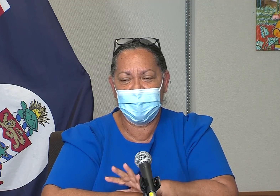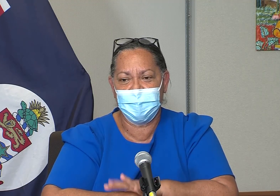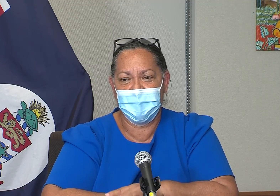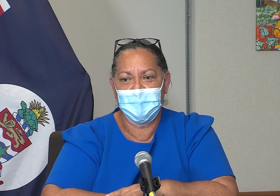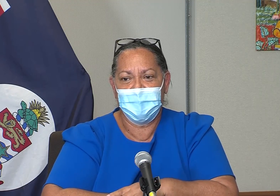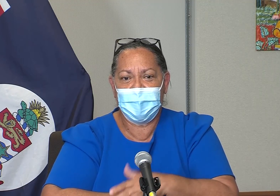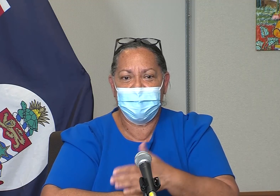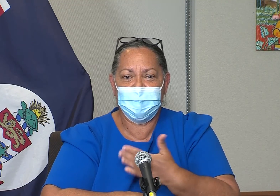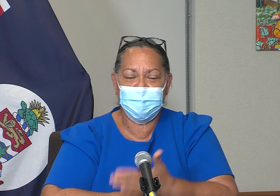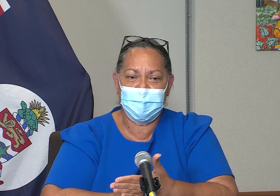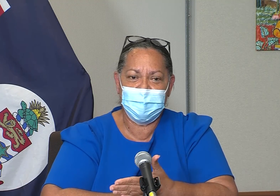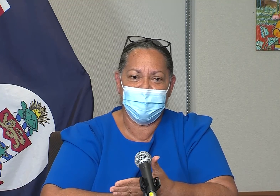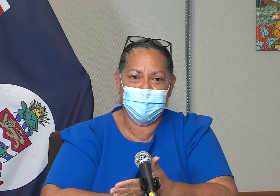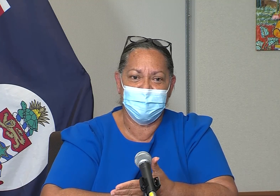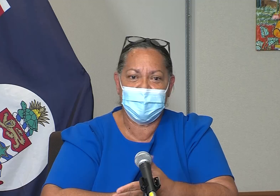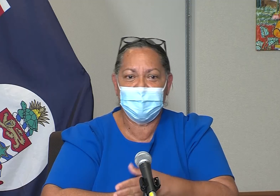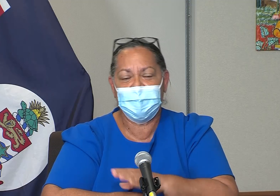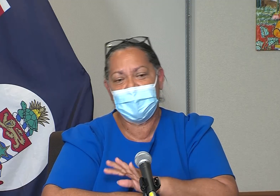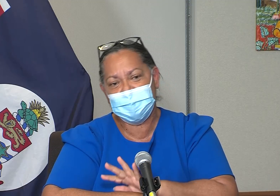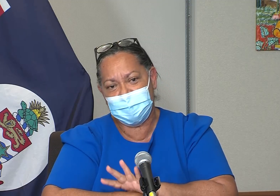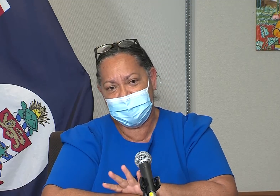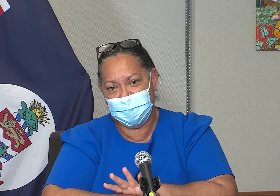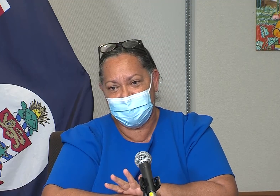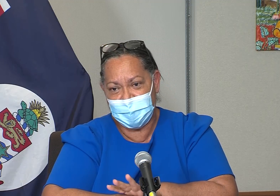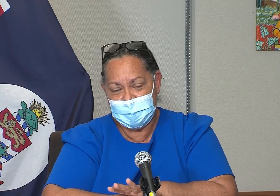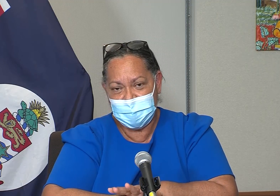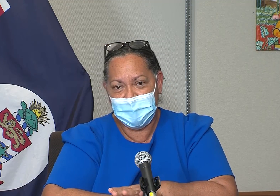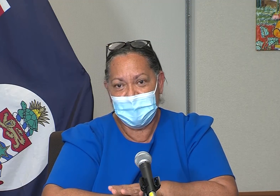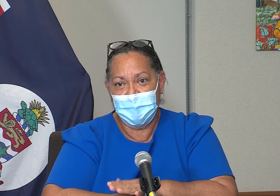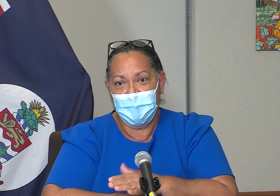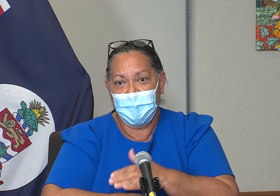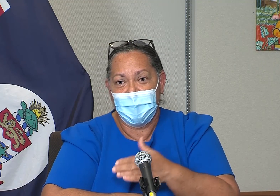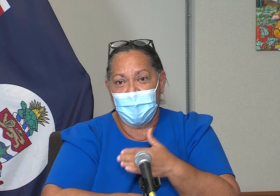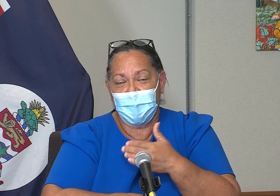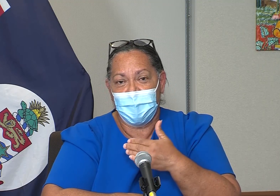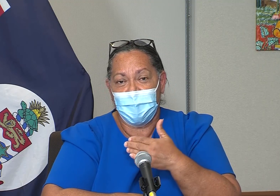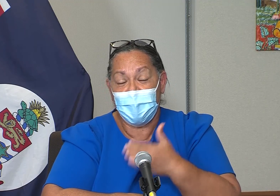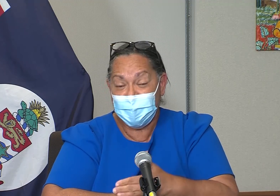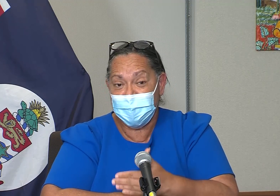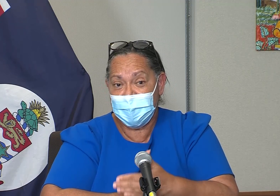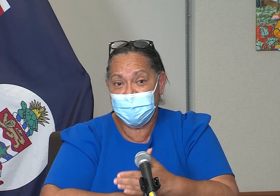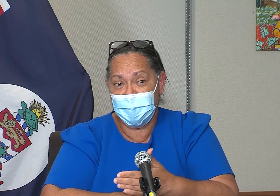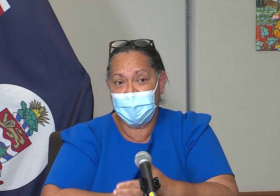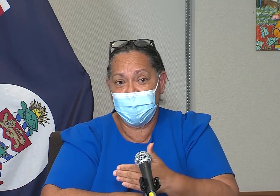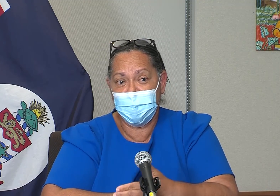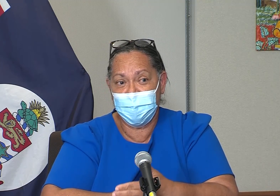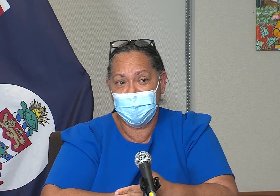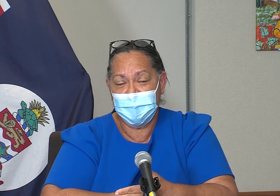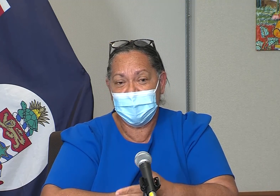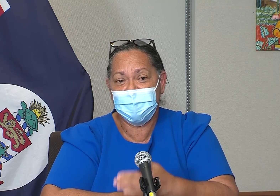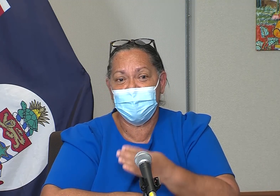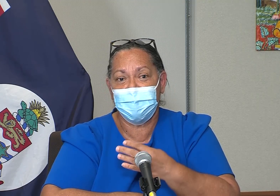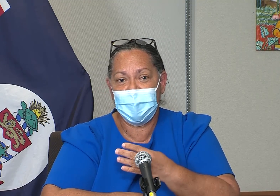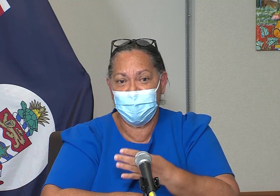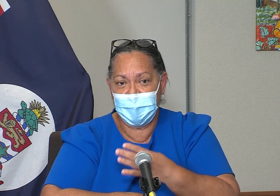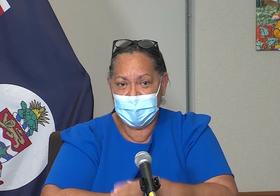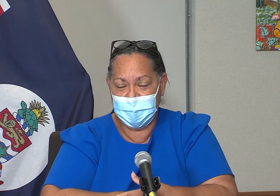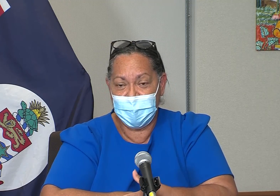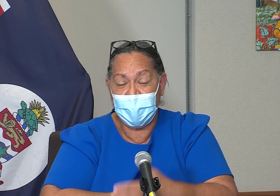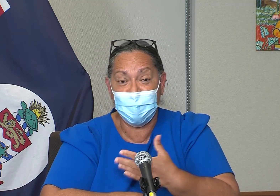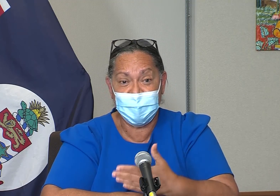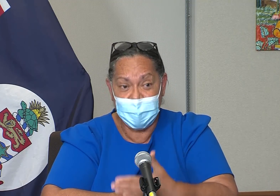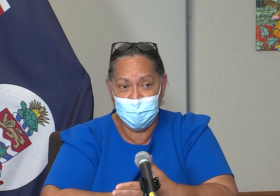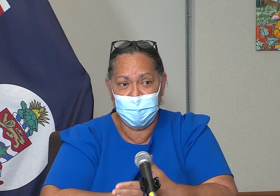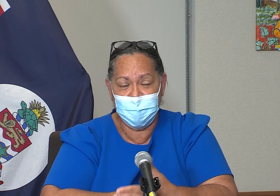you hear that this one isn't ready, the next one isn't ready. What do I require of you is to be